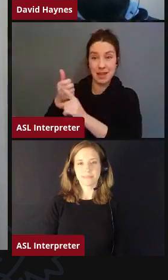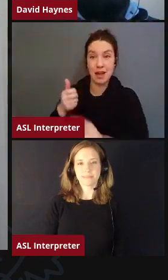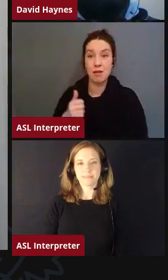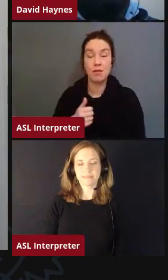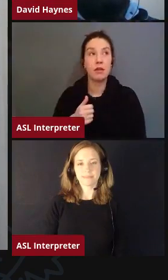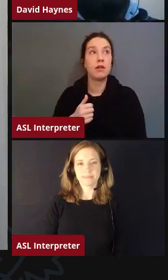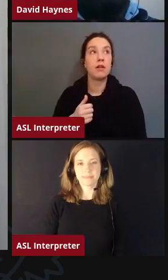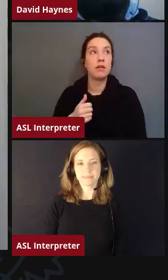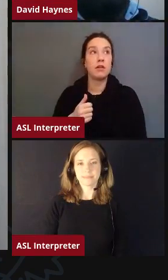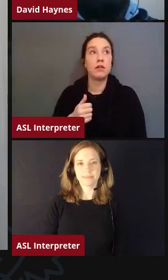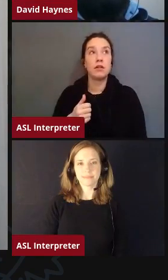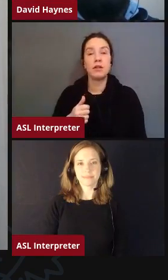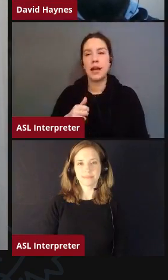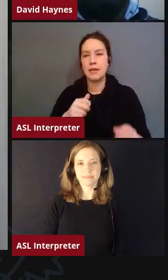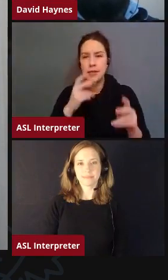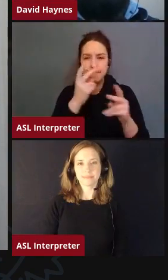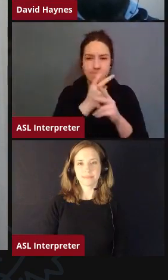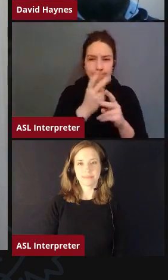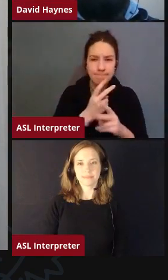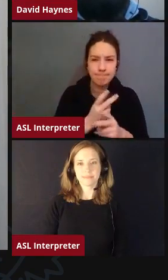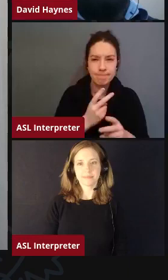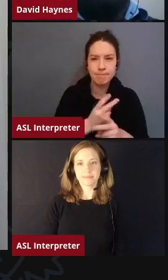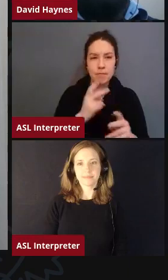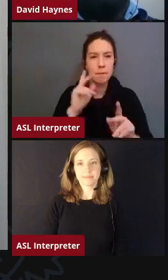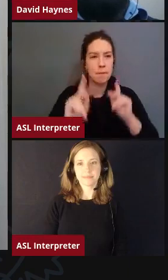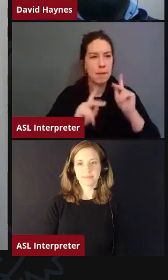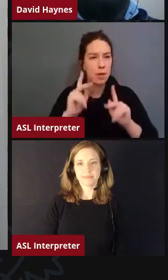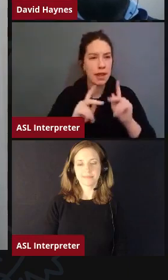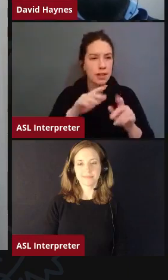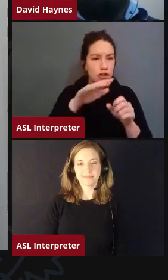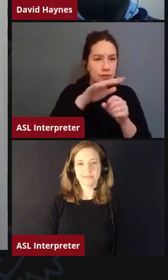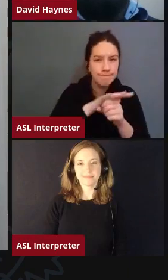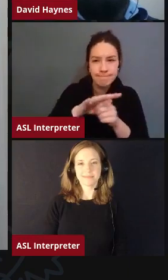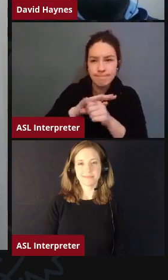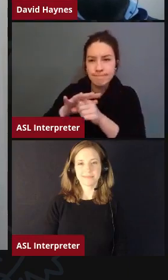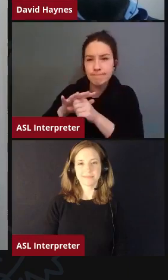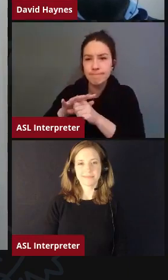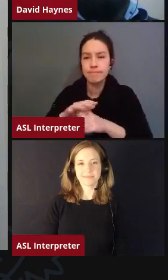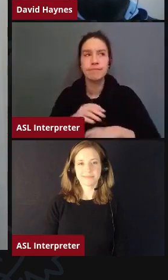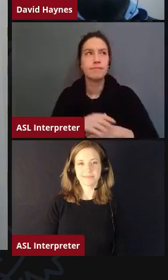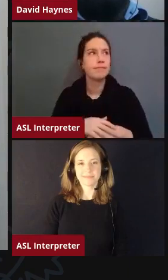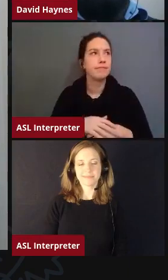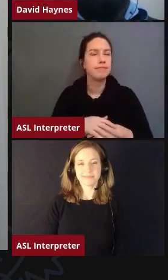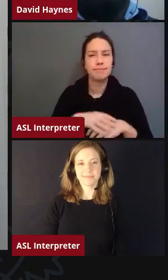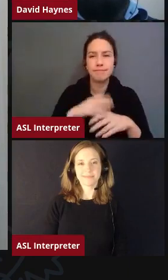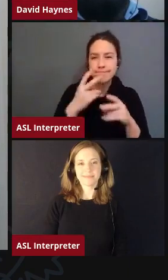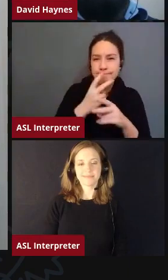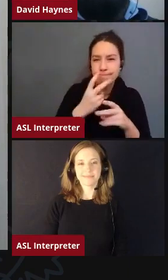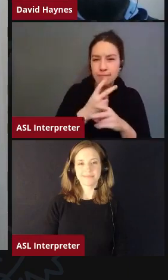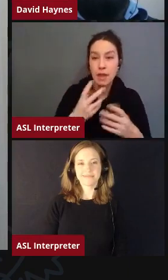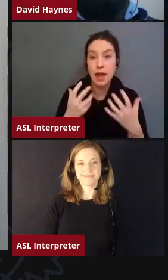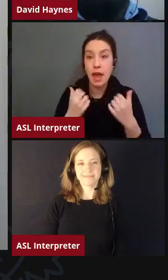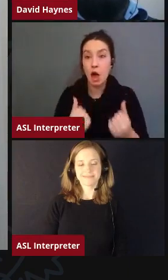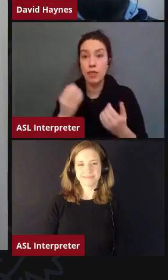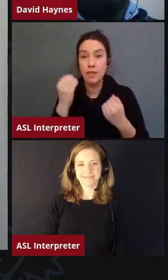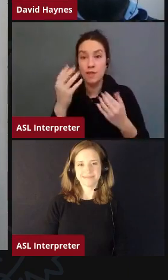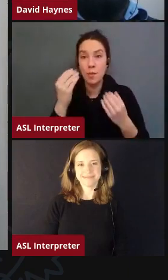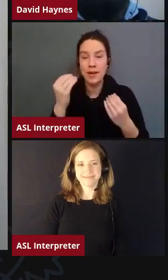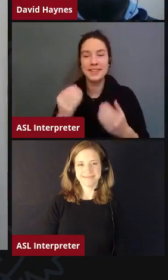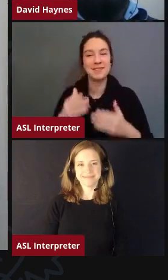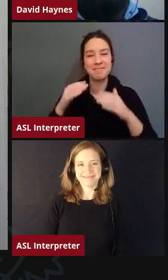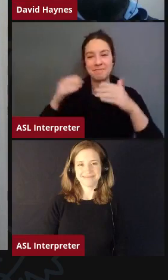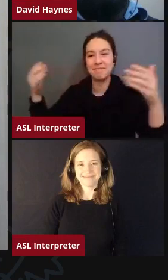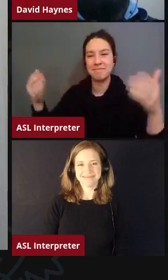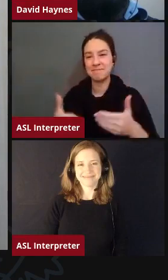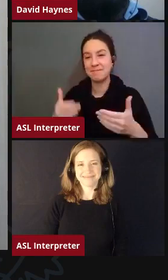mapping populations, especially as it has to do with health information. Let me, without further ado,